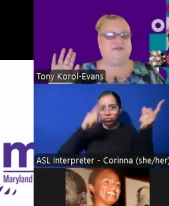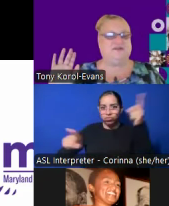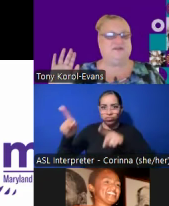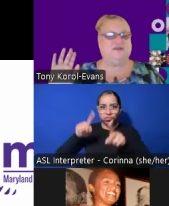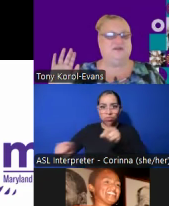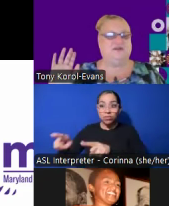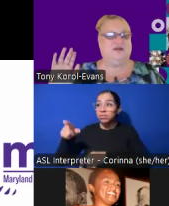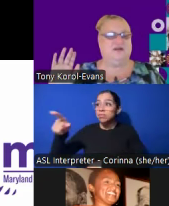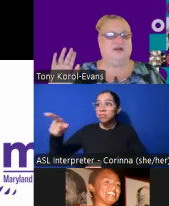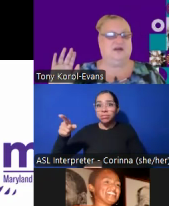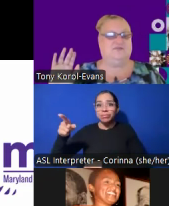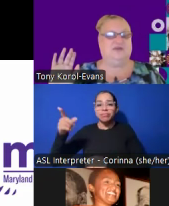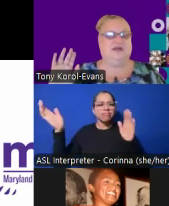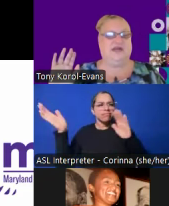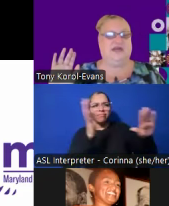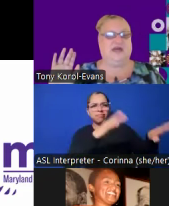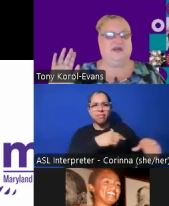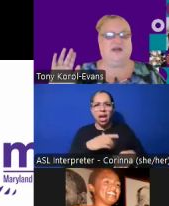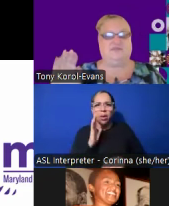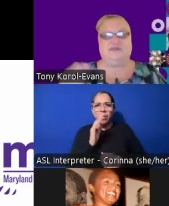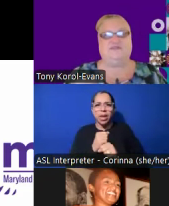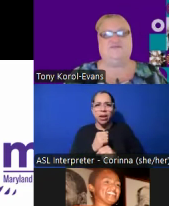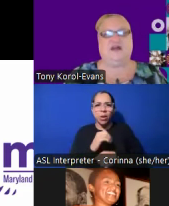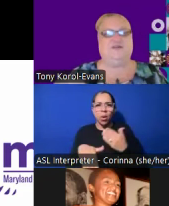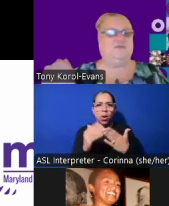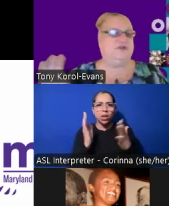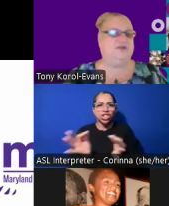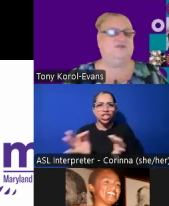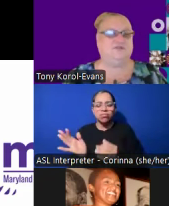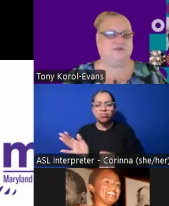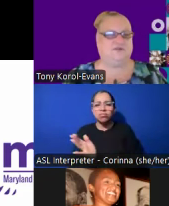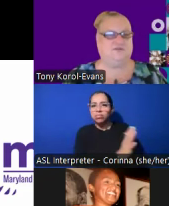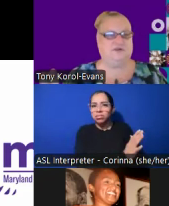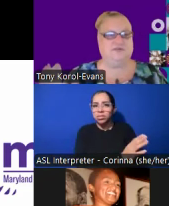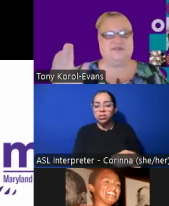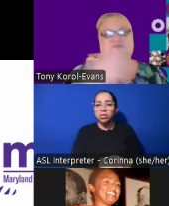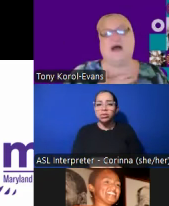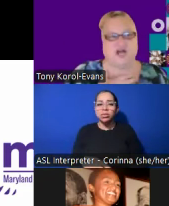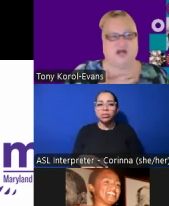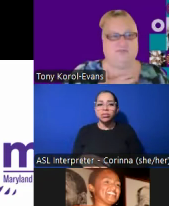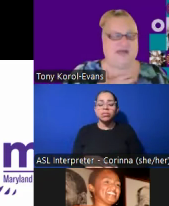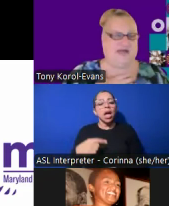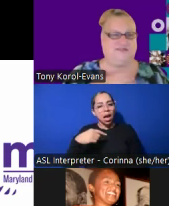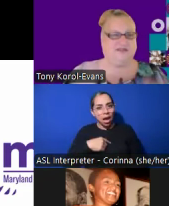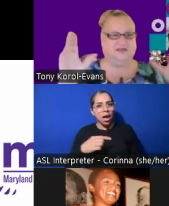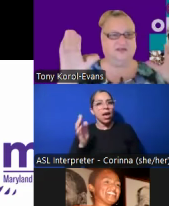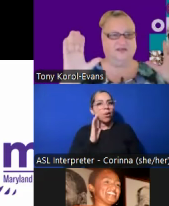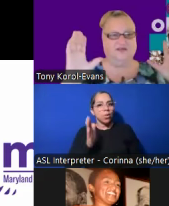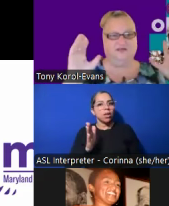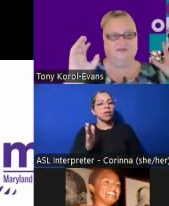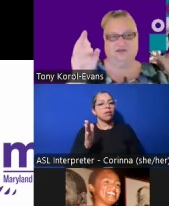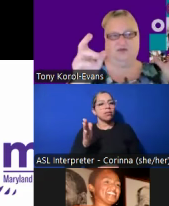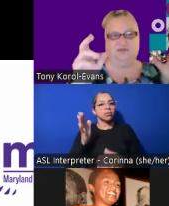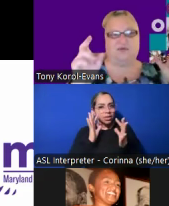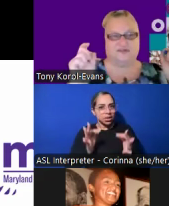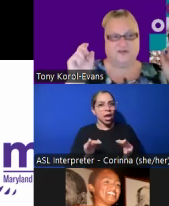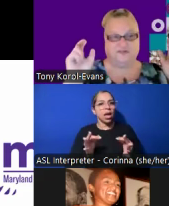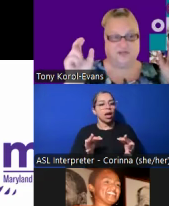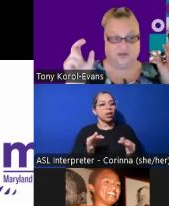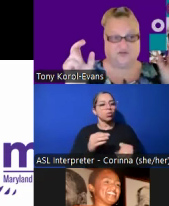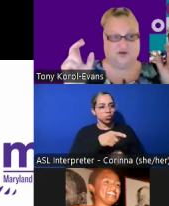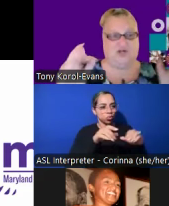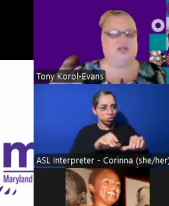decisions. Um, and I'm going to define what you do. That's my job as the